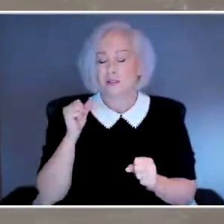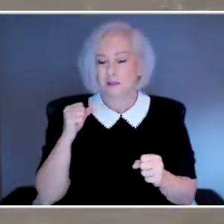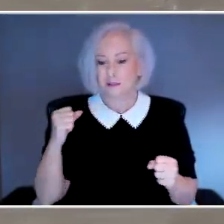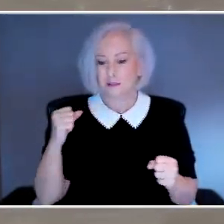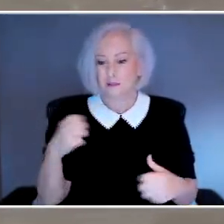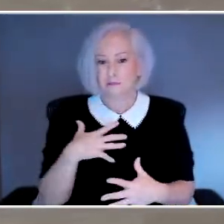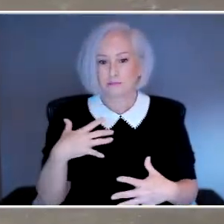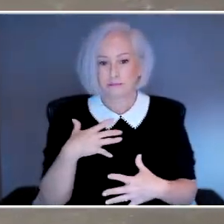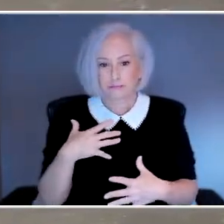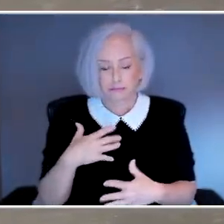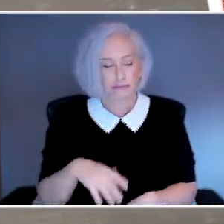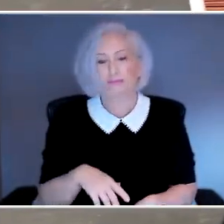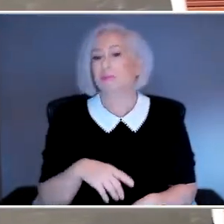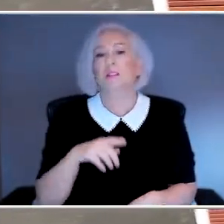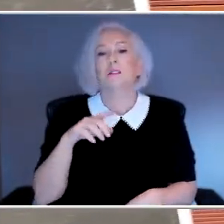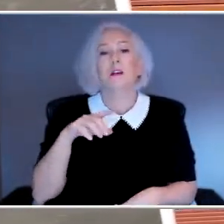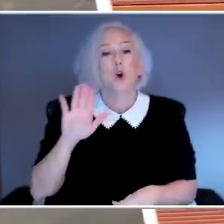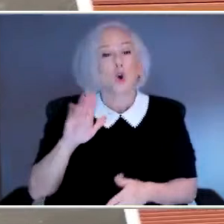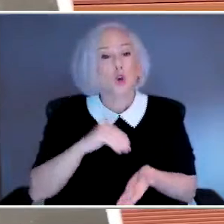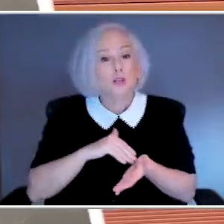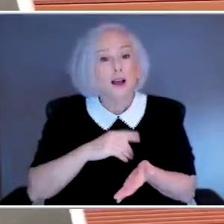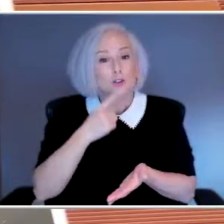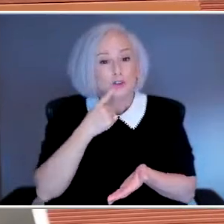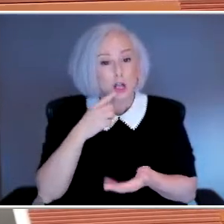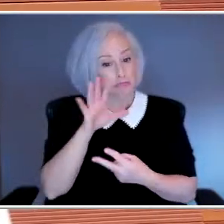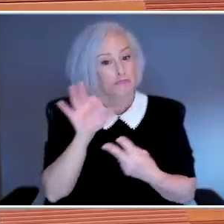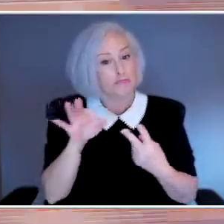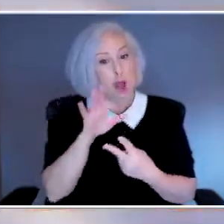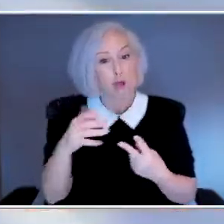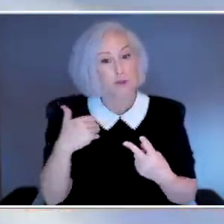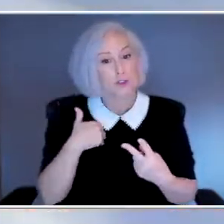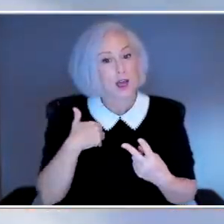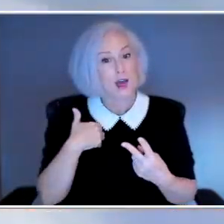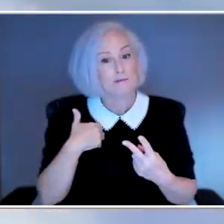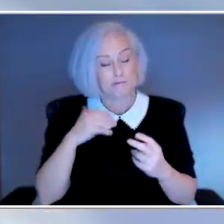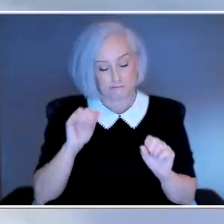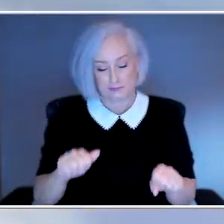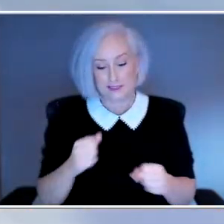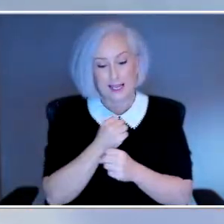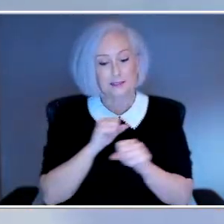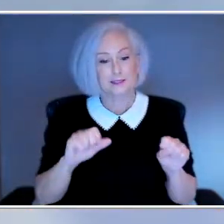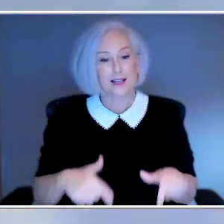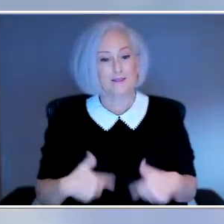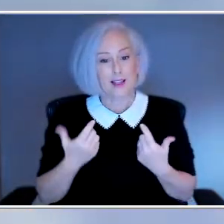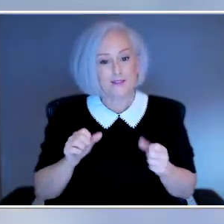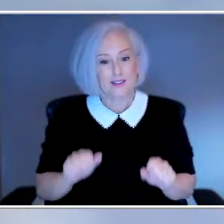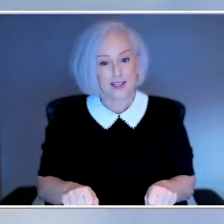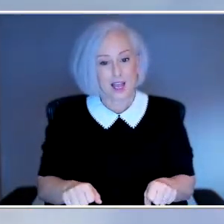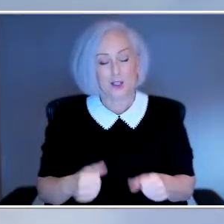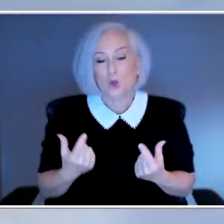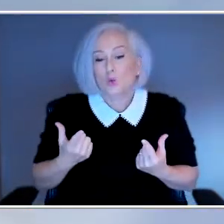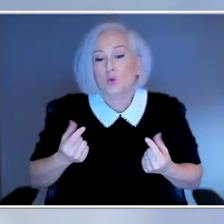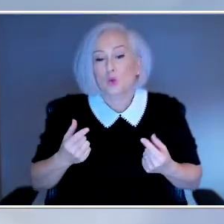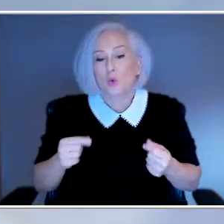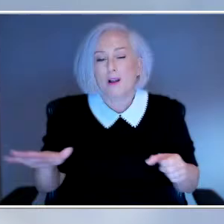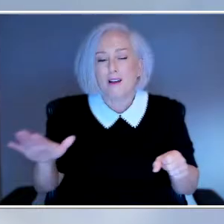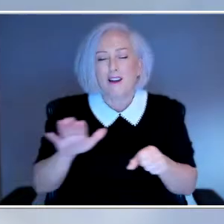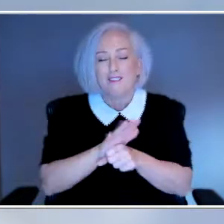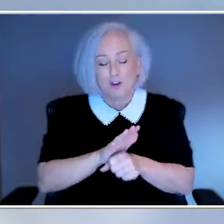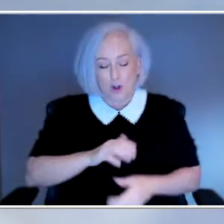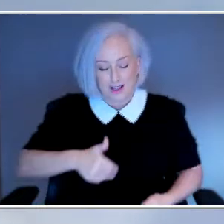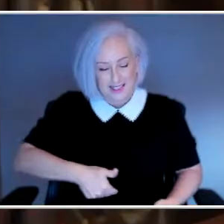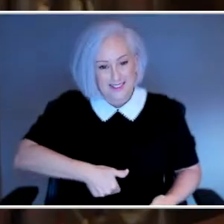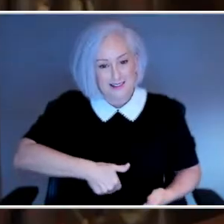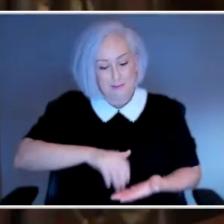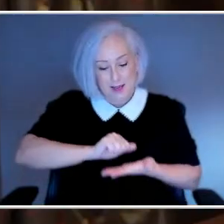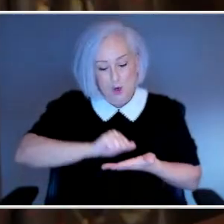cancer center said she had options that could save her life. A gastrectomy, completely removing her stomach, and the more